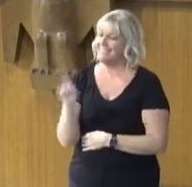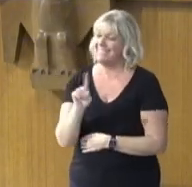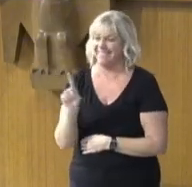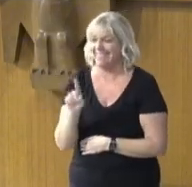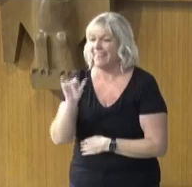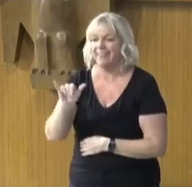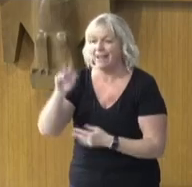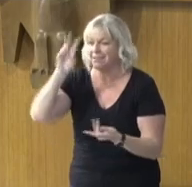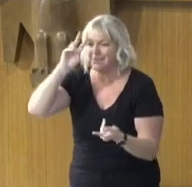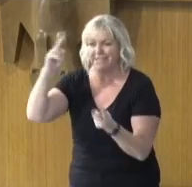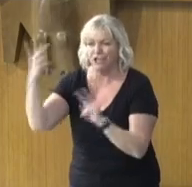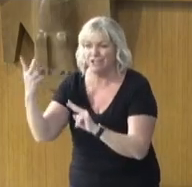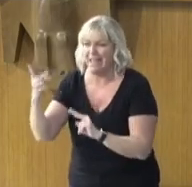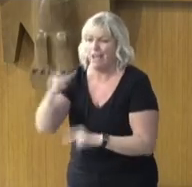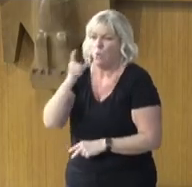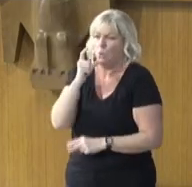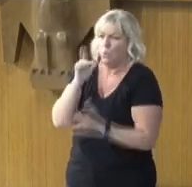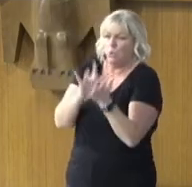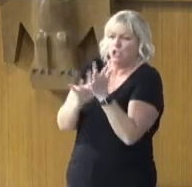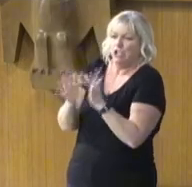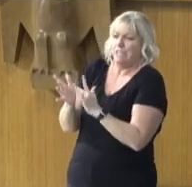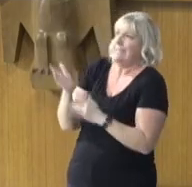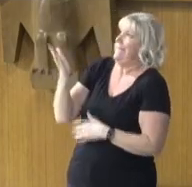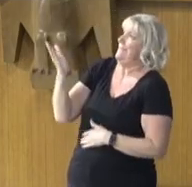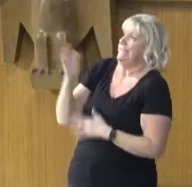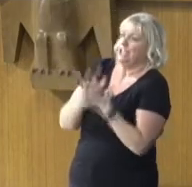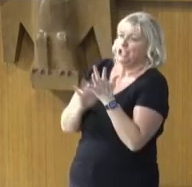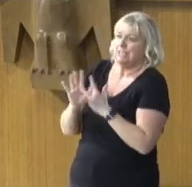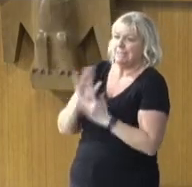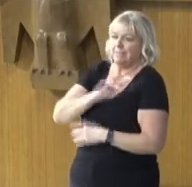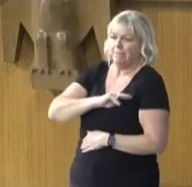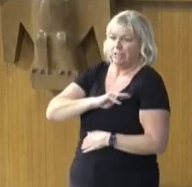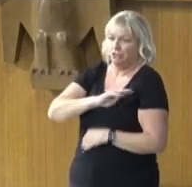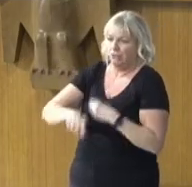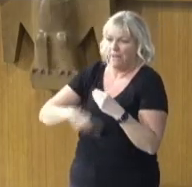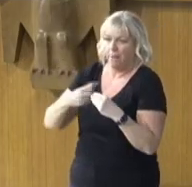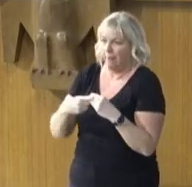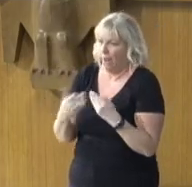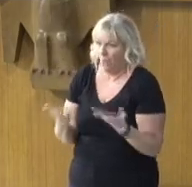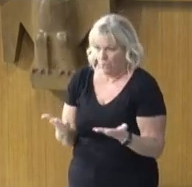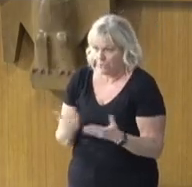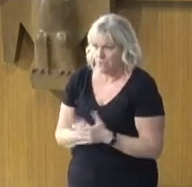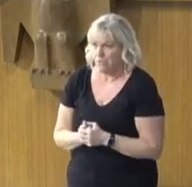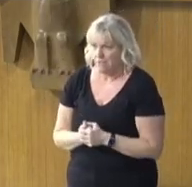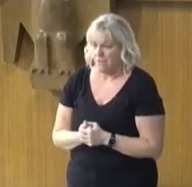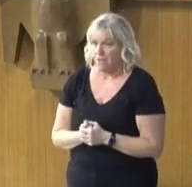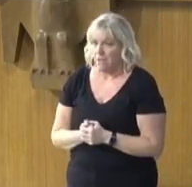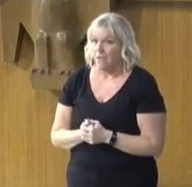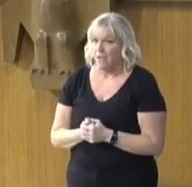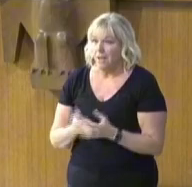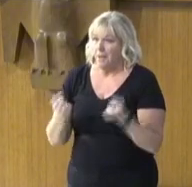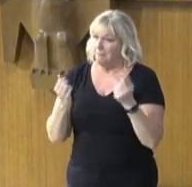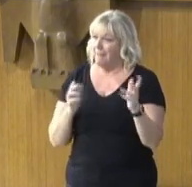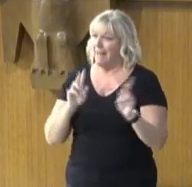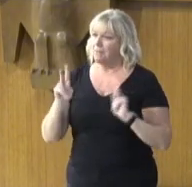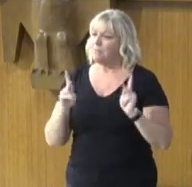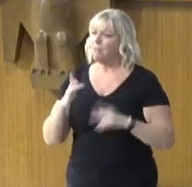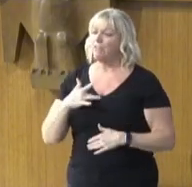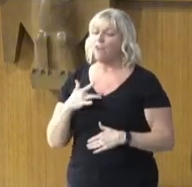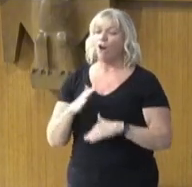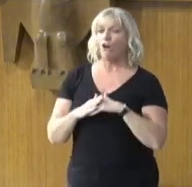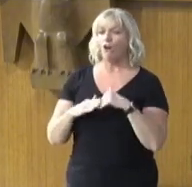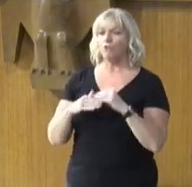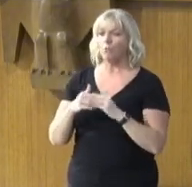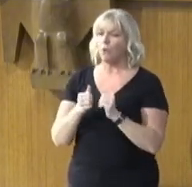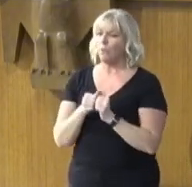who Jesus was and what his ministry was really about. But maybe to get comfortable with that truth, we